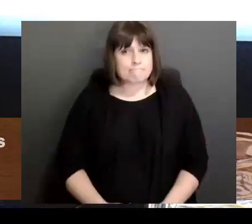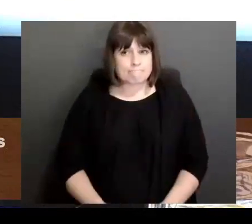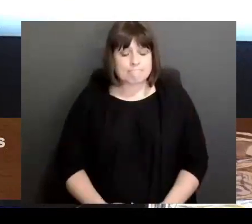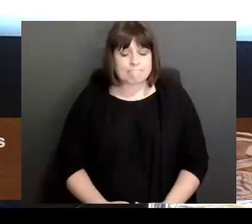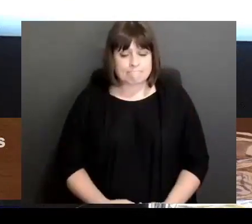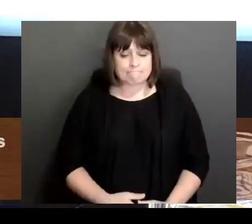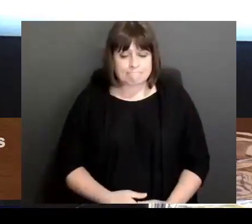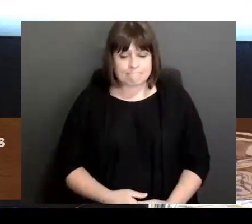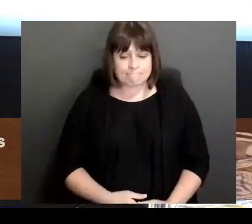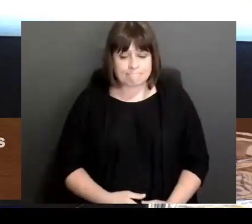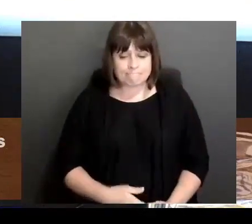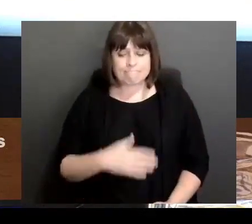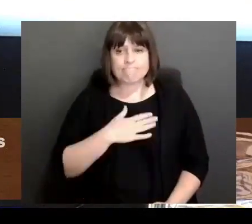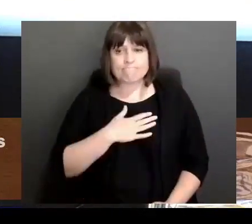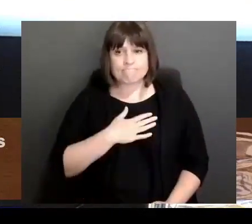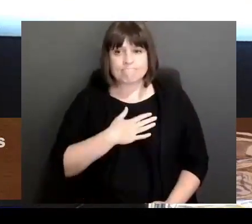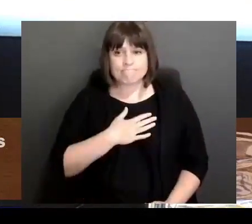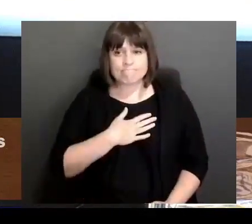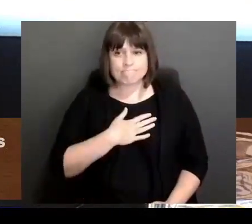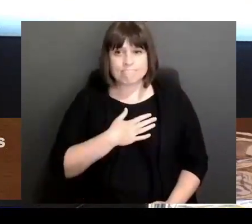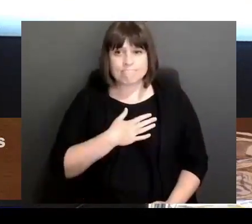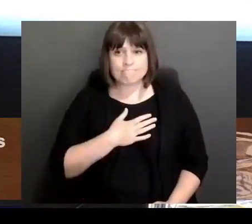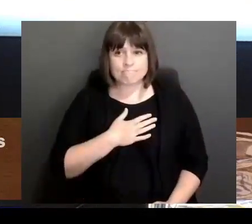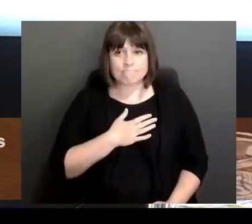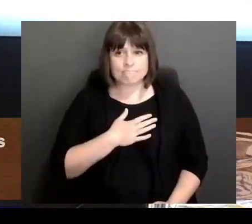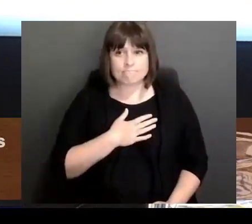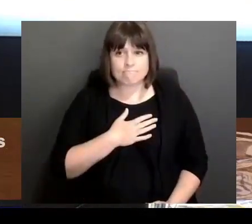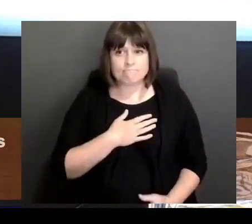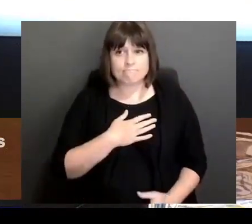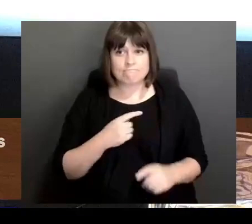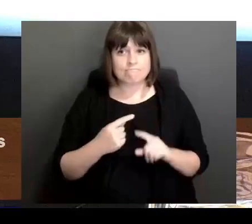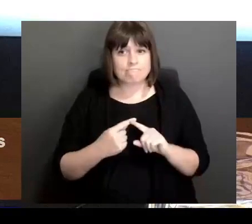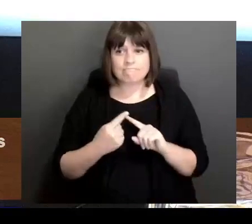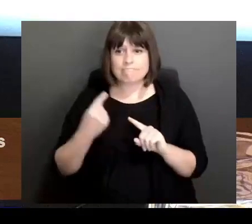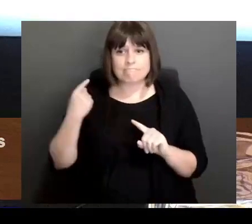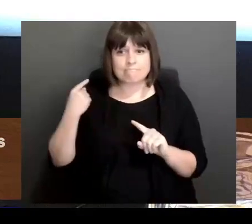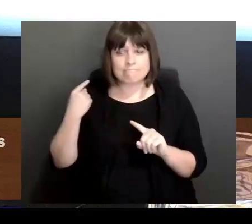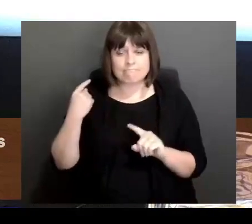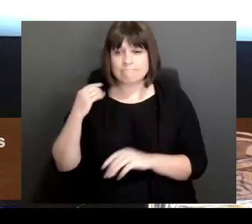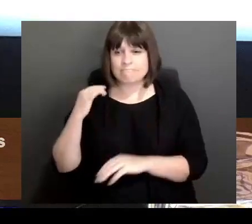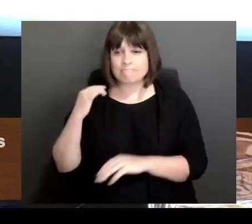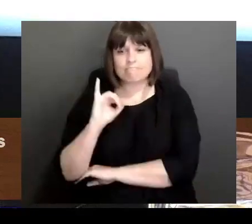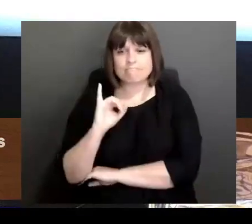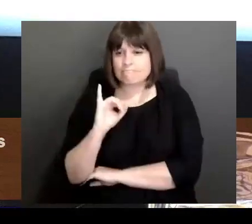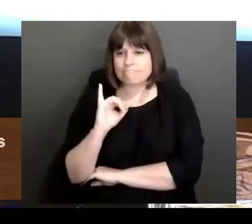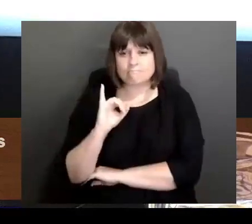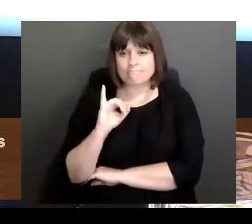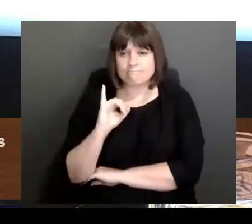It's wrong. Mm. What has happened is absolutely wrong.